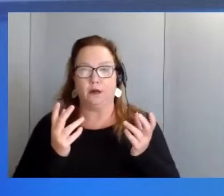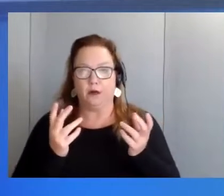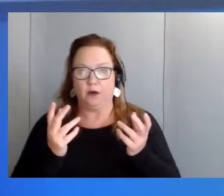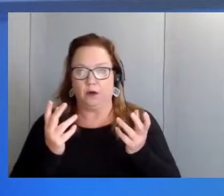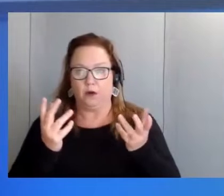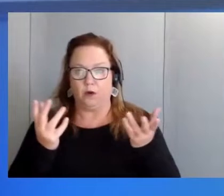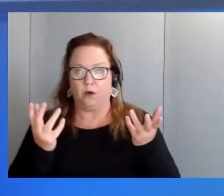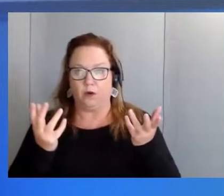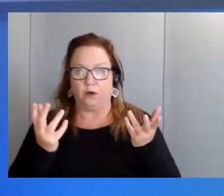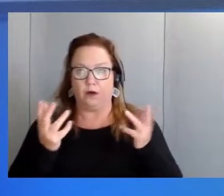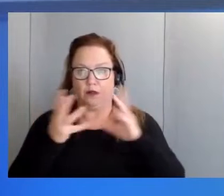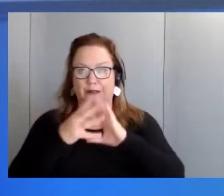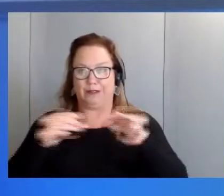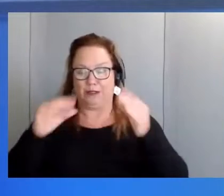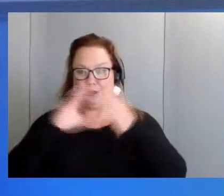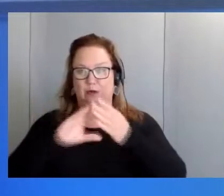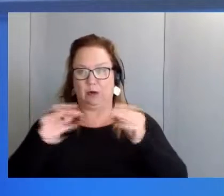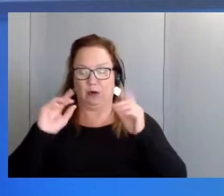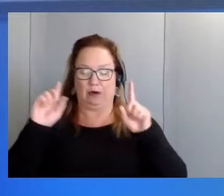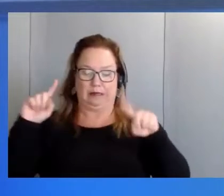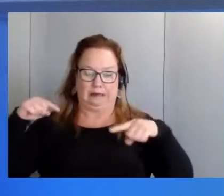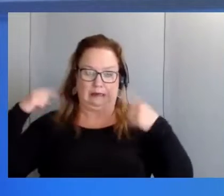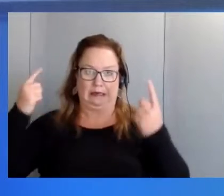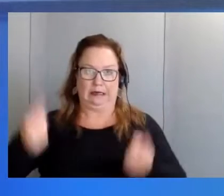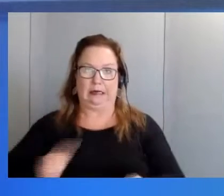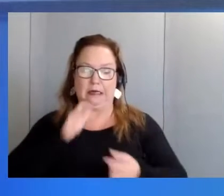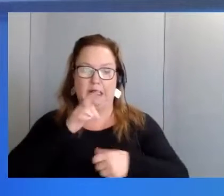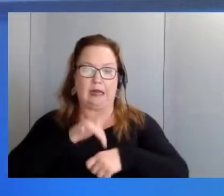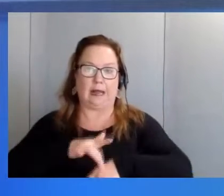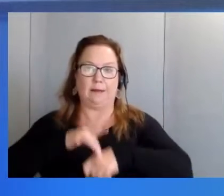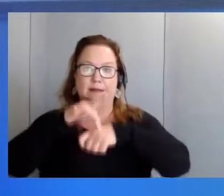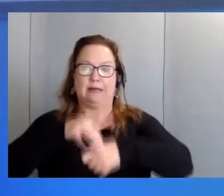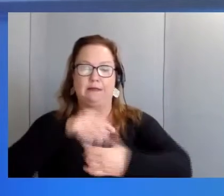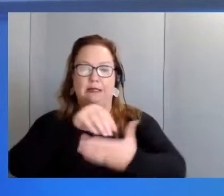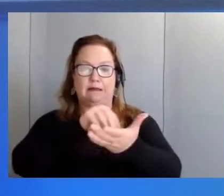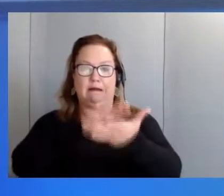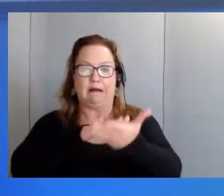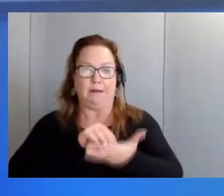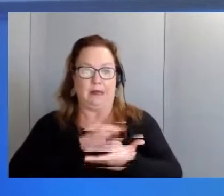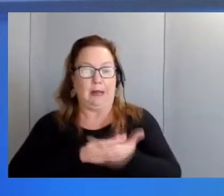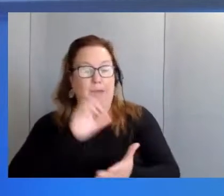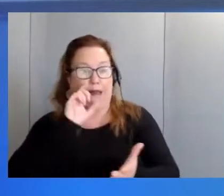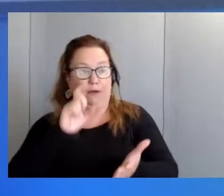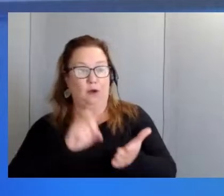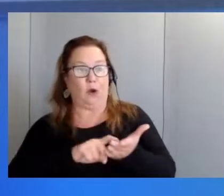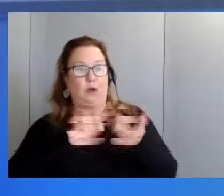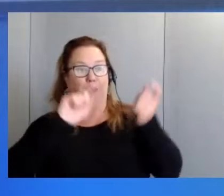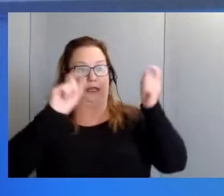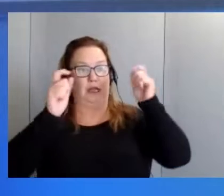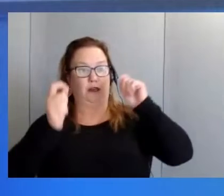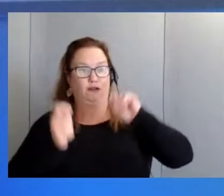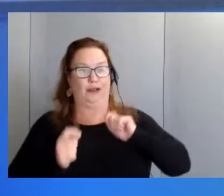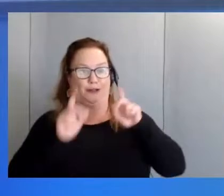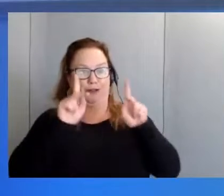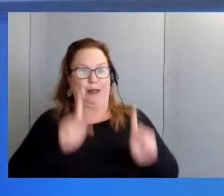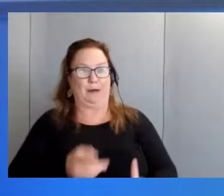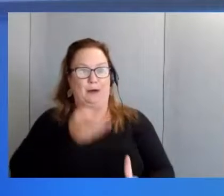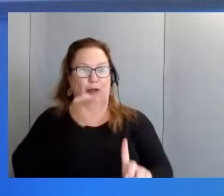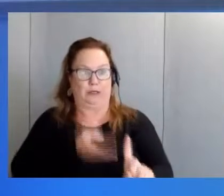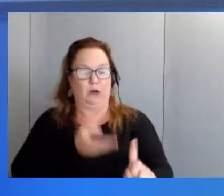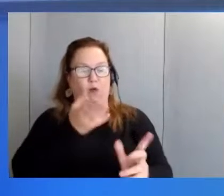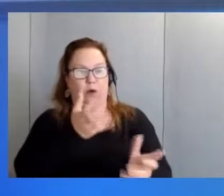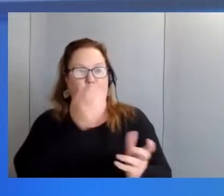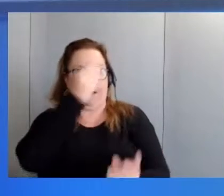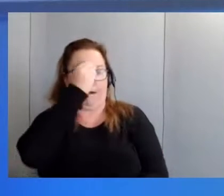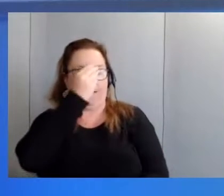it's the story over time. So it's not, you don't need to obsessively document, but if you're noticing changes, we want to hear about it,